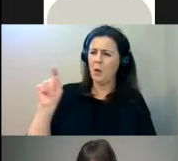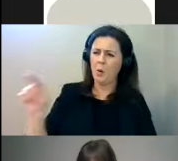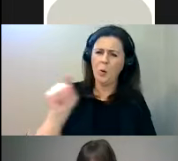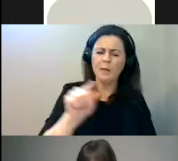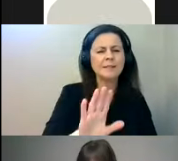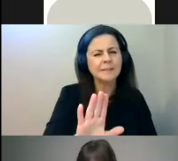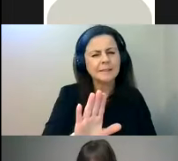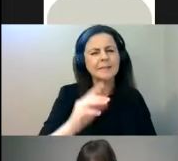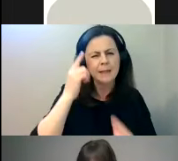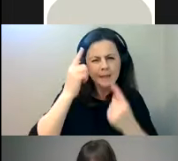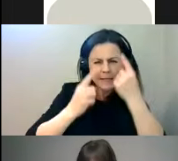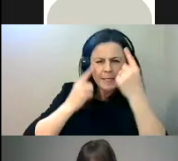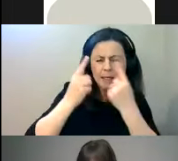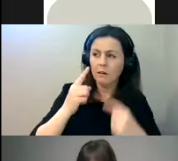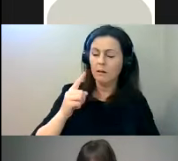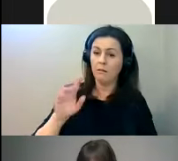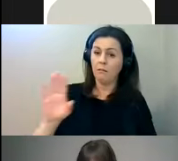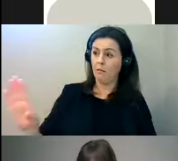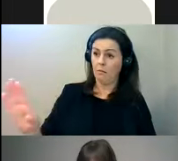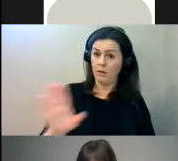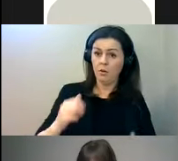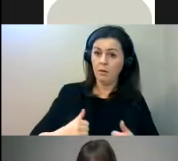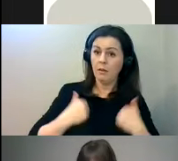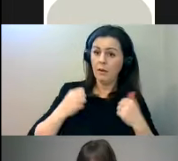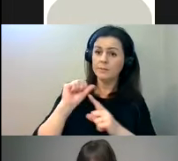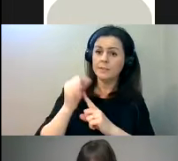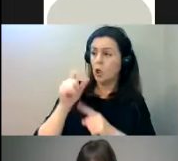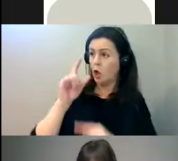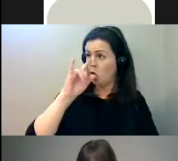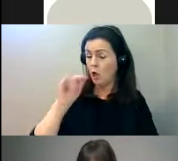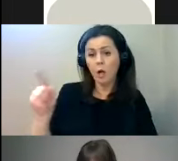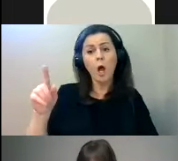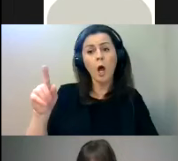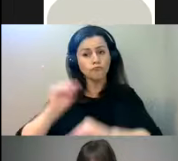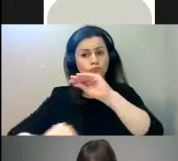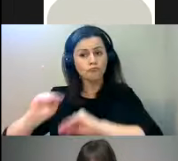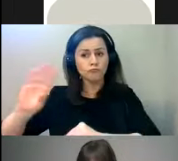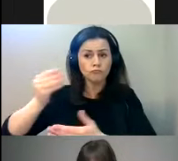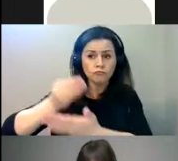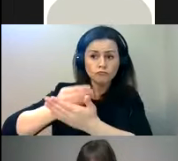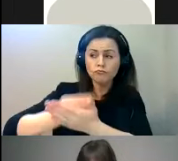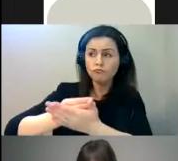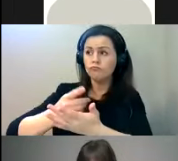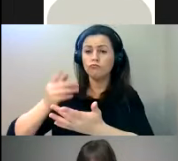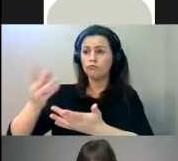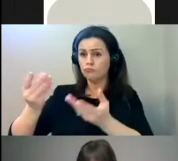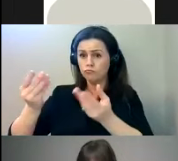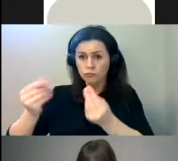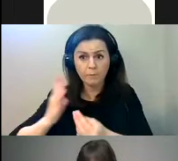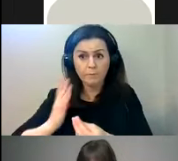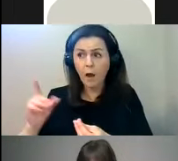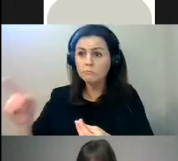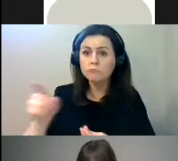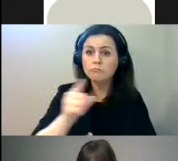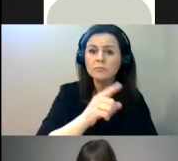their circumstances? Are they managing their own property well? Are they going? If you choose